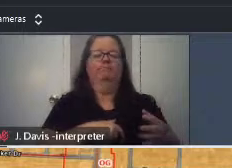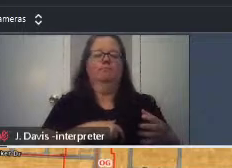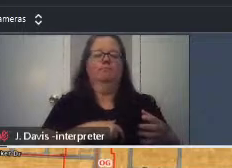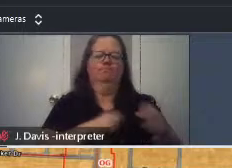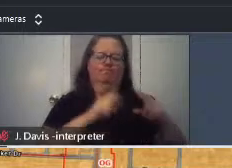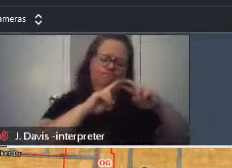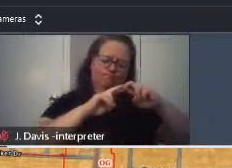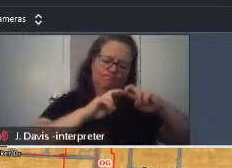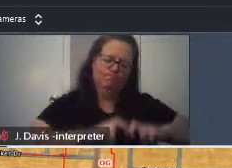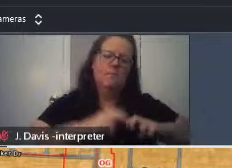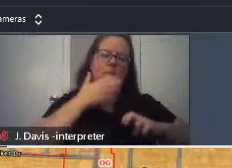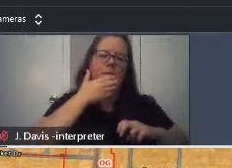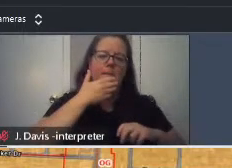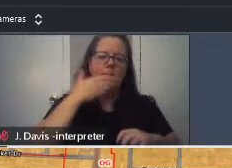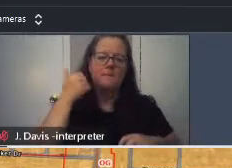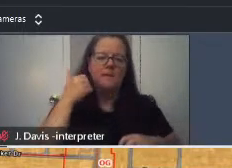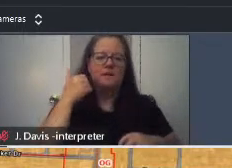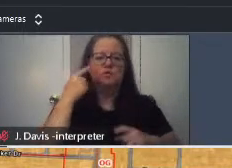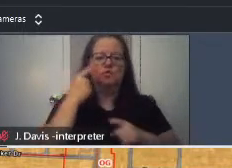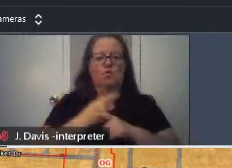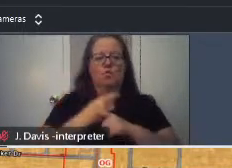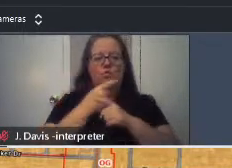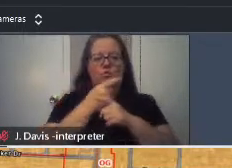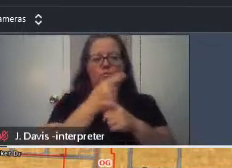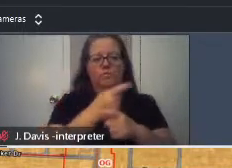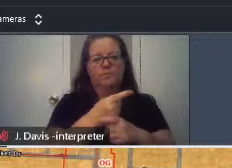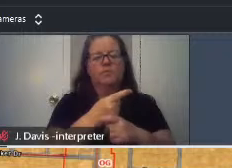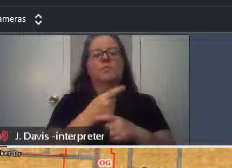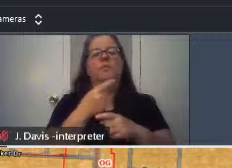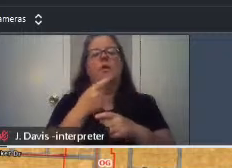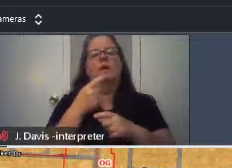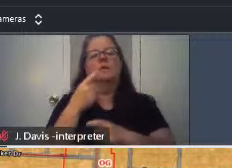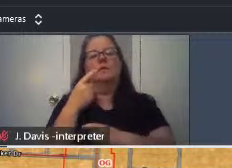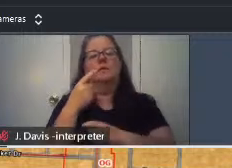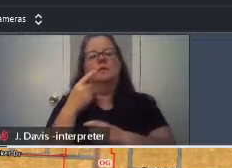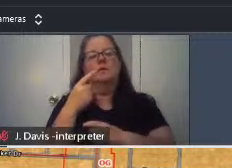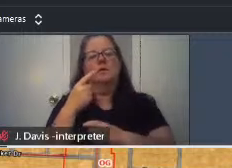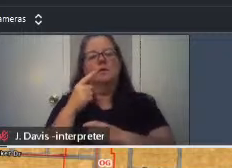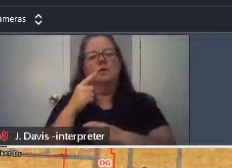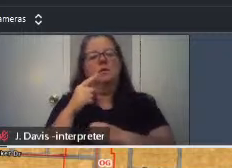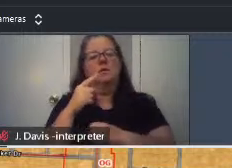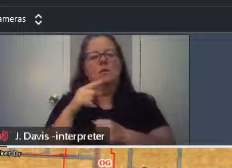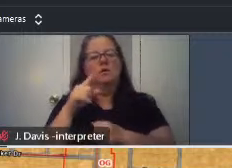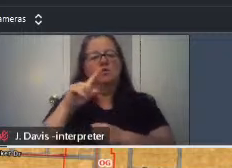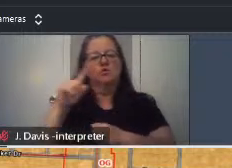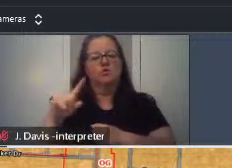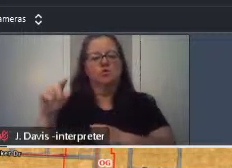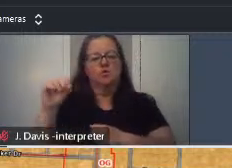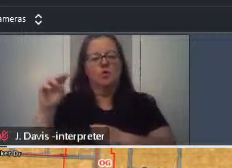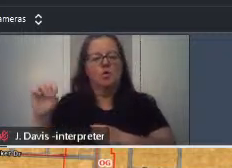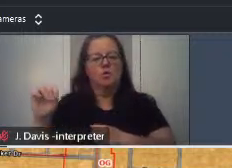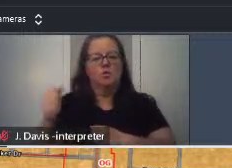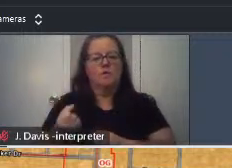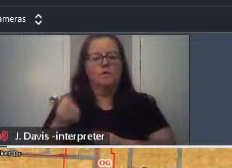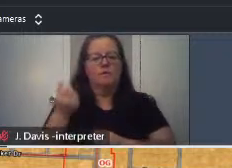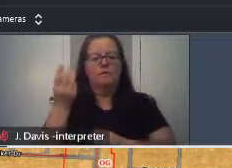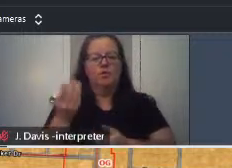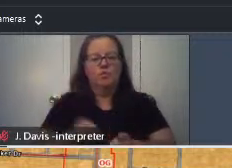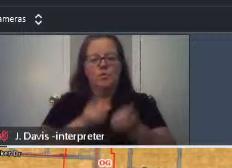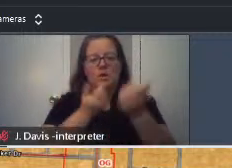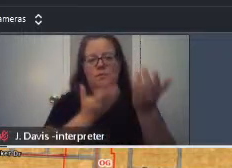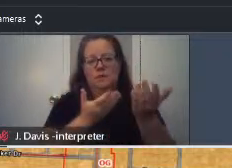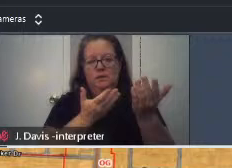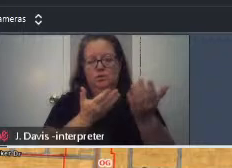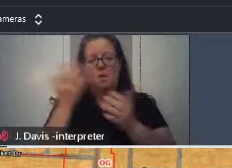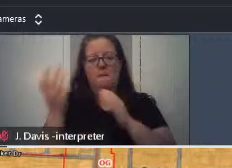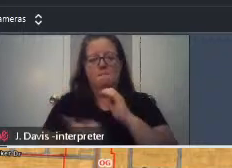at what would be the best and appropriate zoning here. So we have a few different recommendations. The